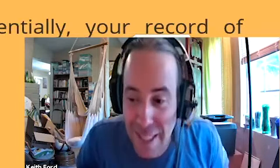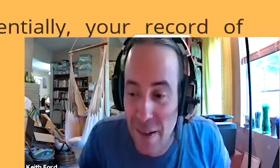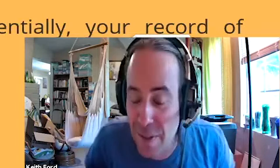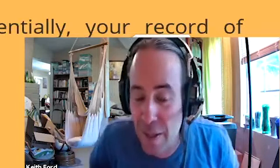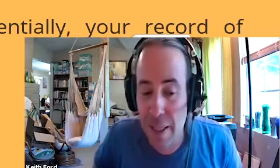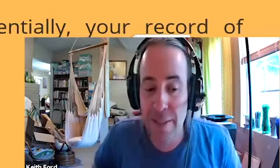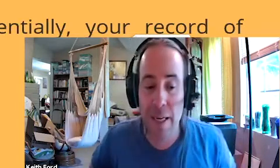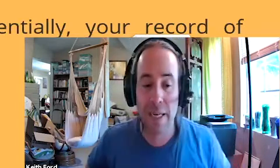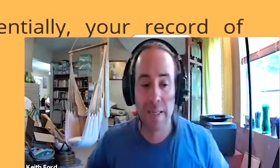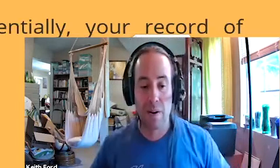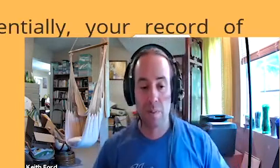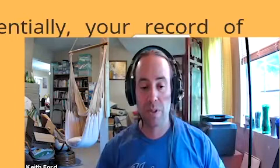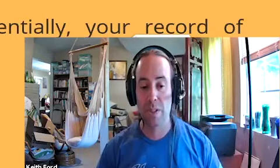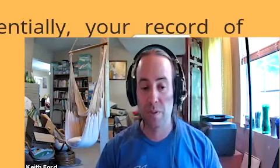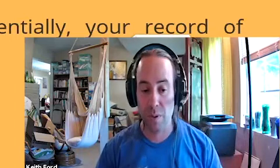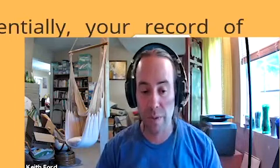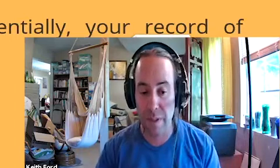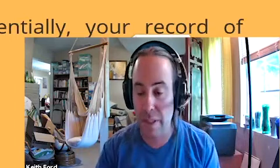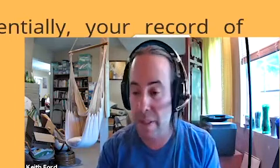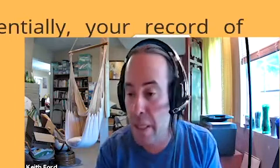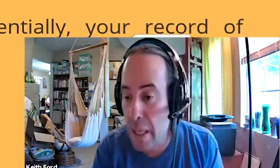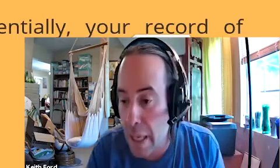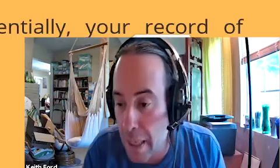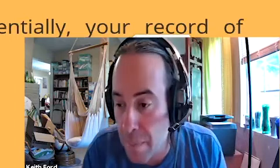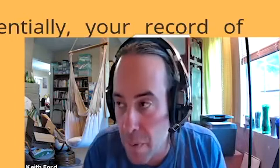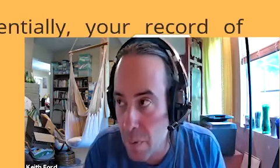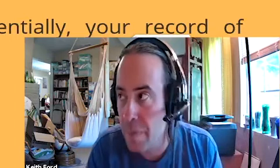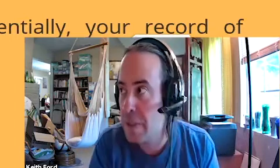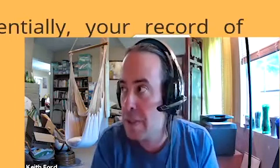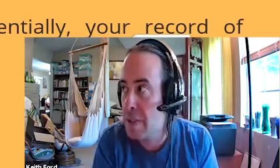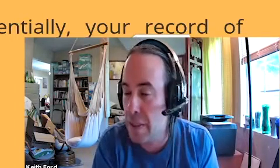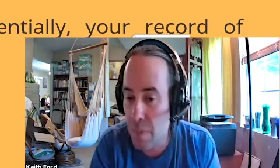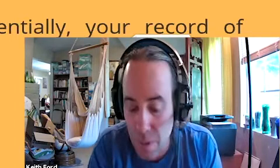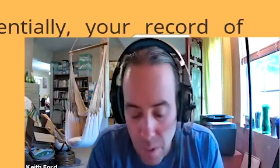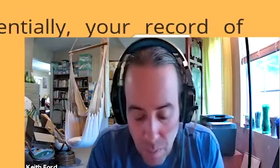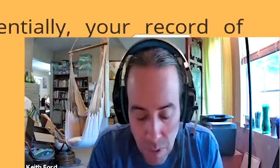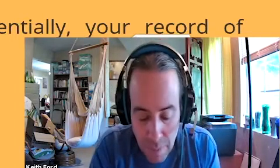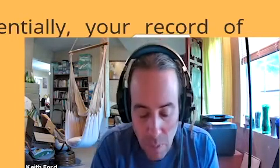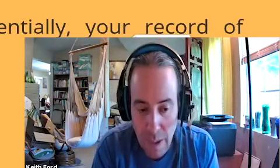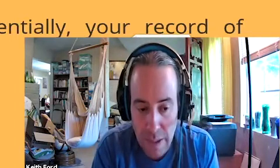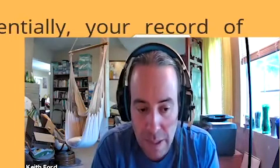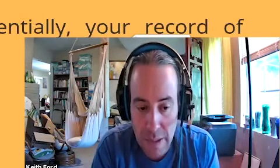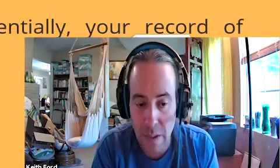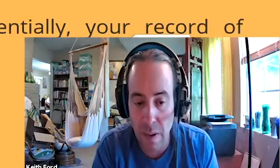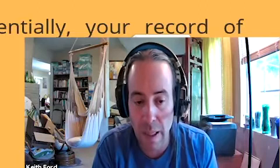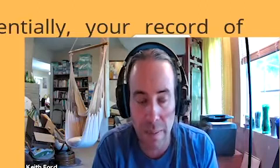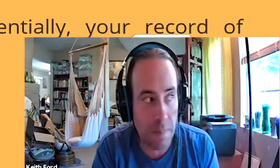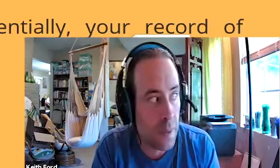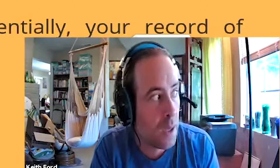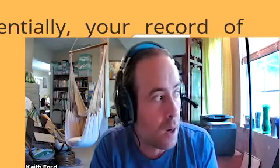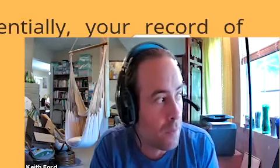The next thing that it also outlines are the procedures for grievances. Grievances, and Rio go more into